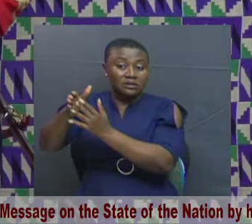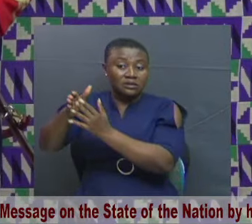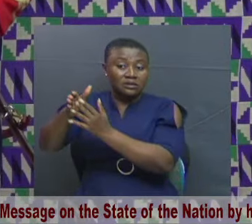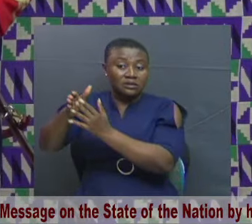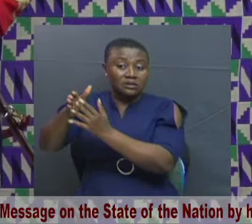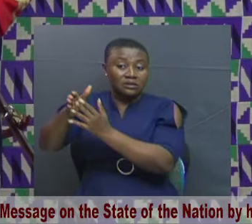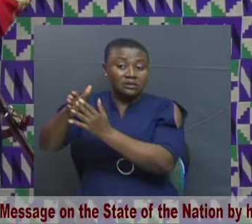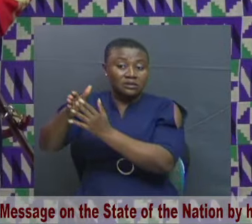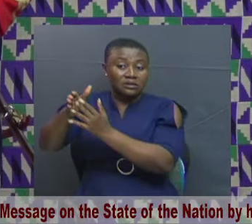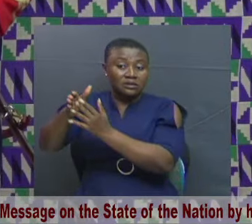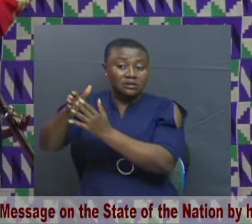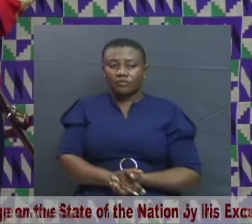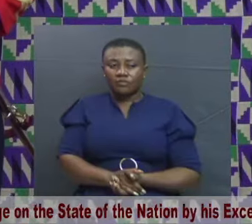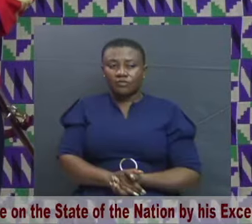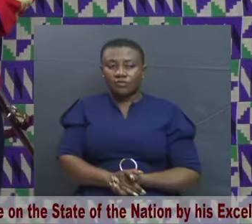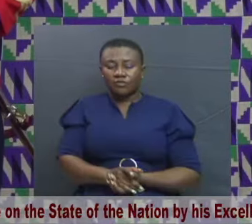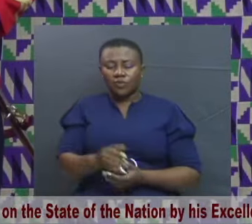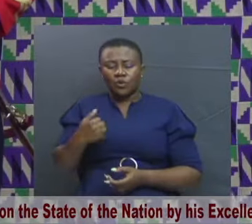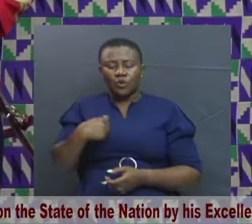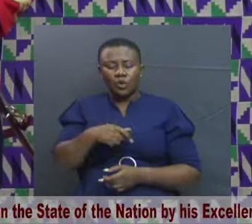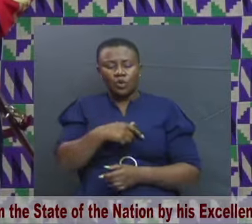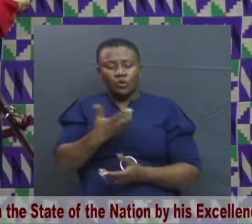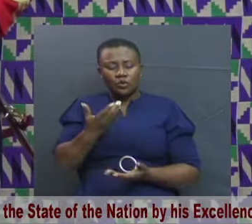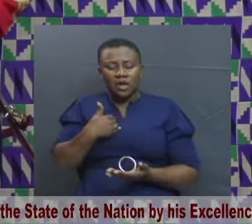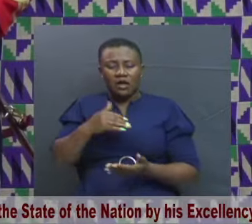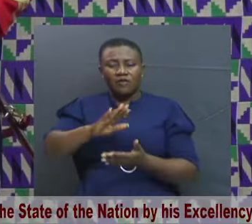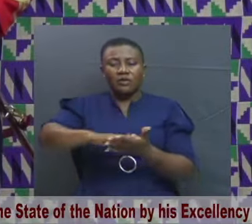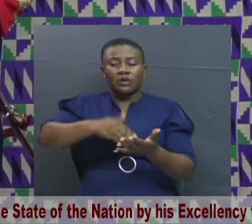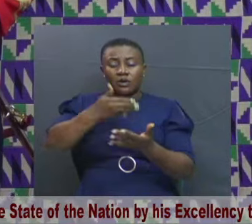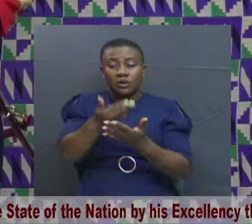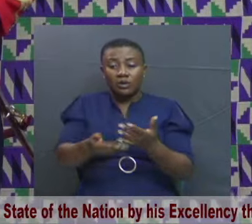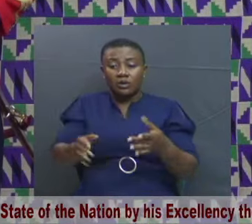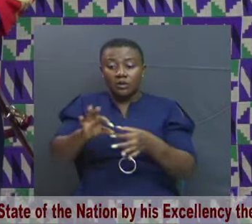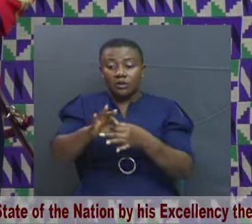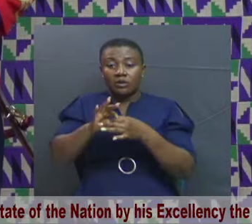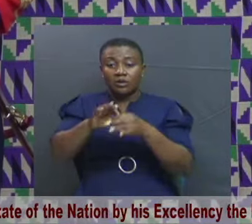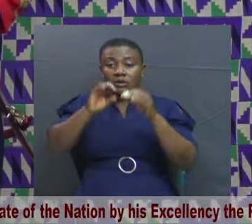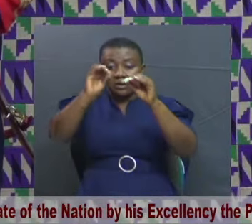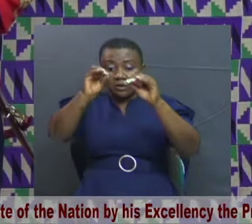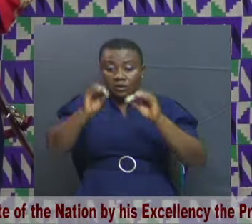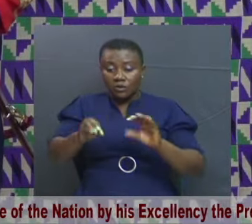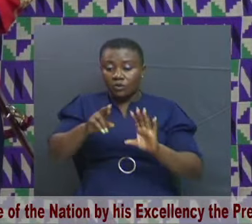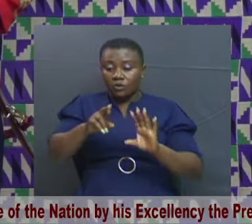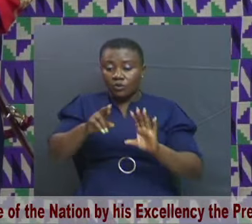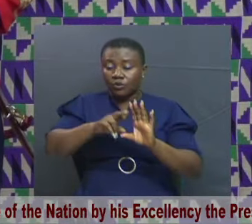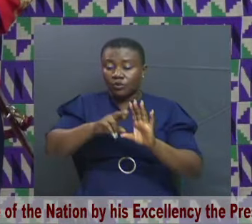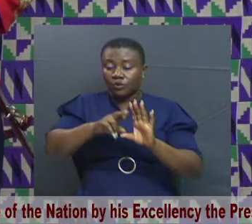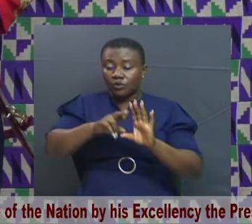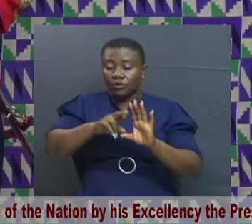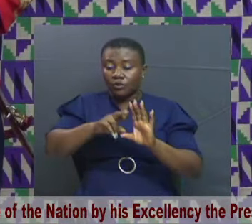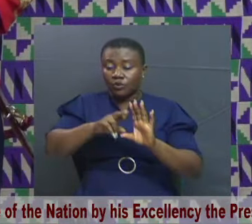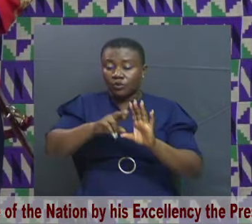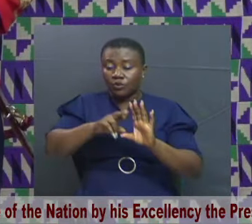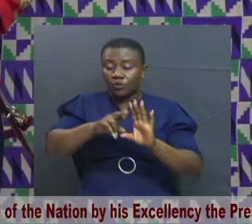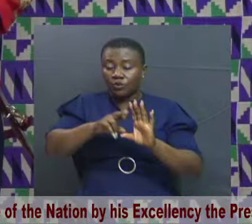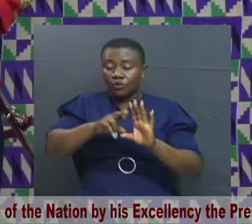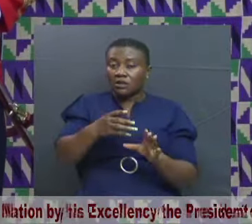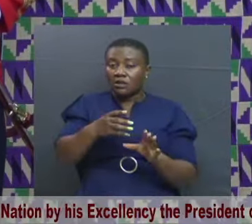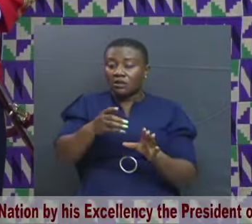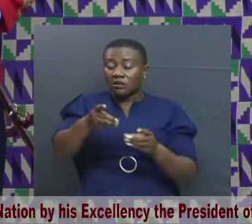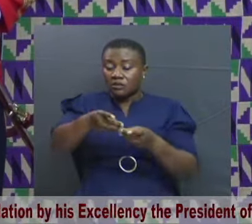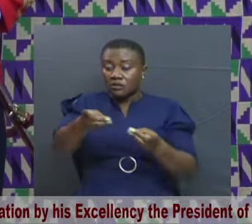service we have also networked all teaching Regional and District hospitals and patient